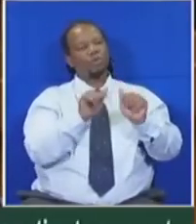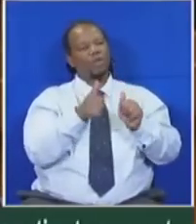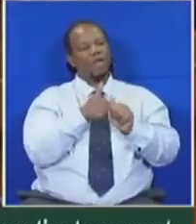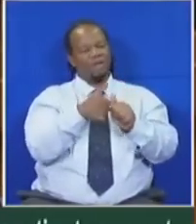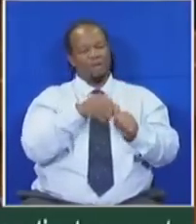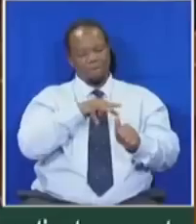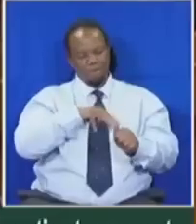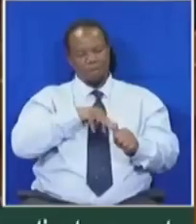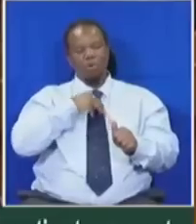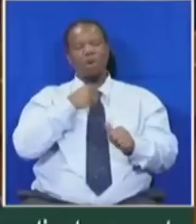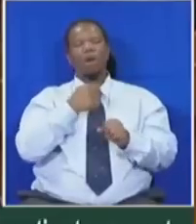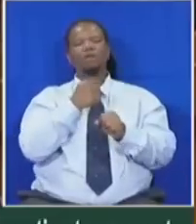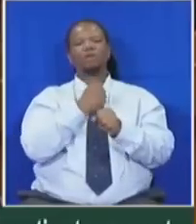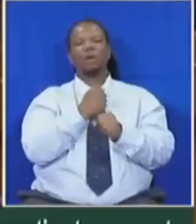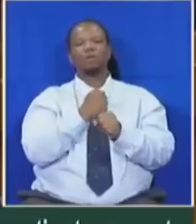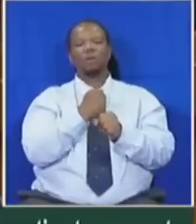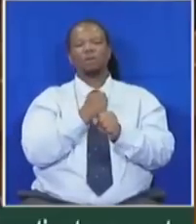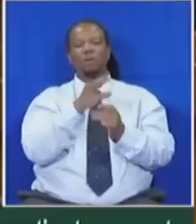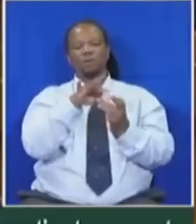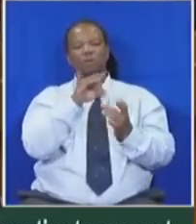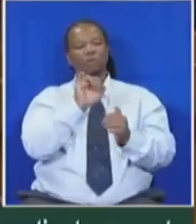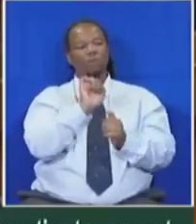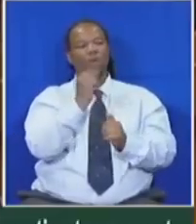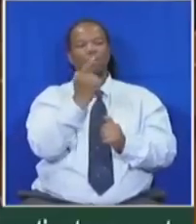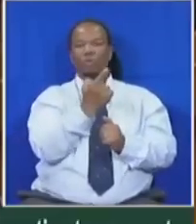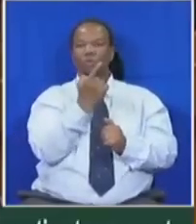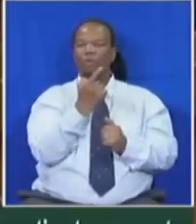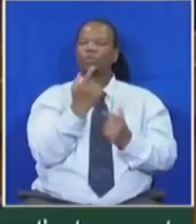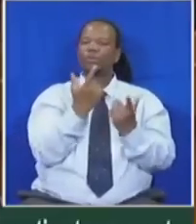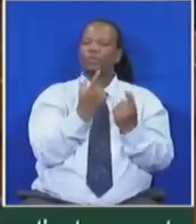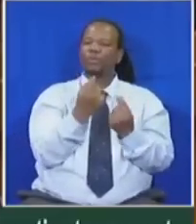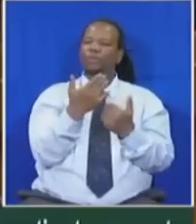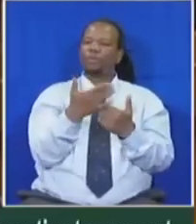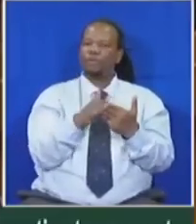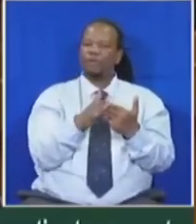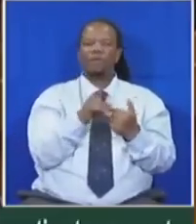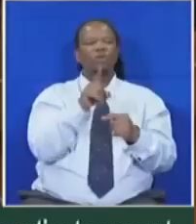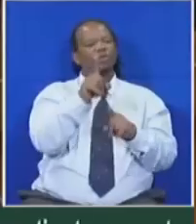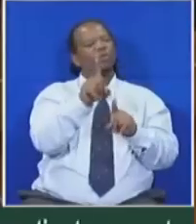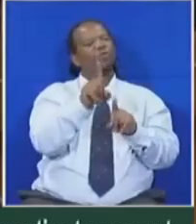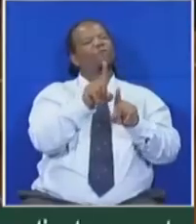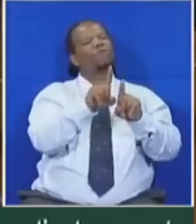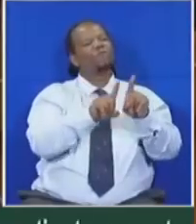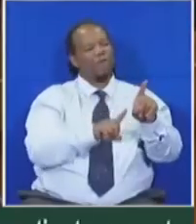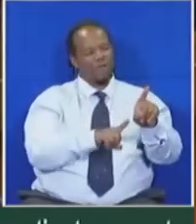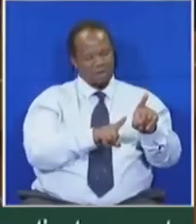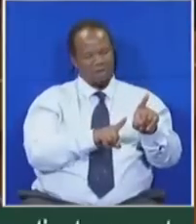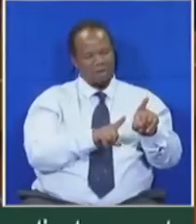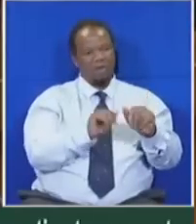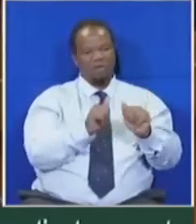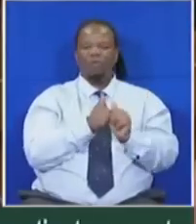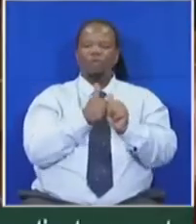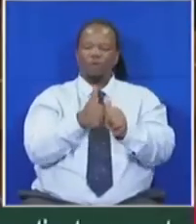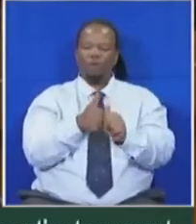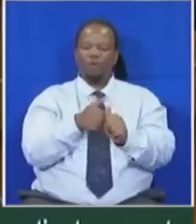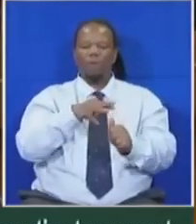the standards that are chosen by yourselves. And you did so, and you have failed to keep your own moral standards.